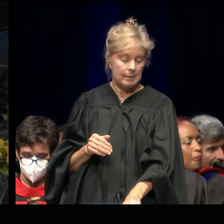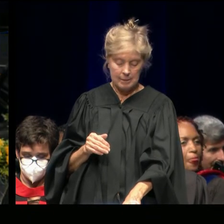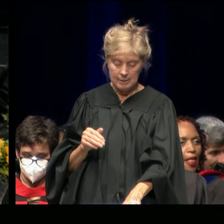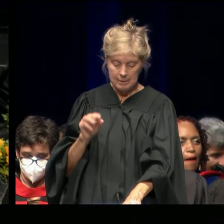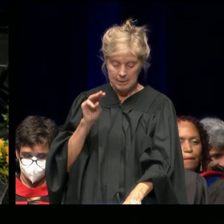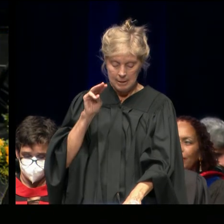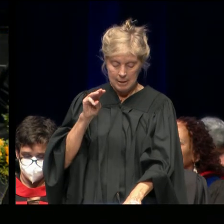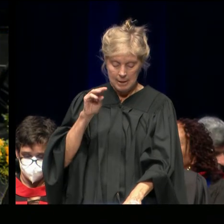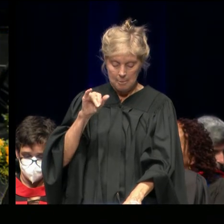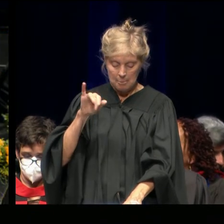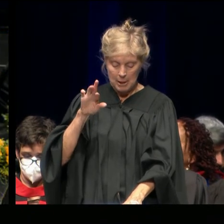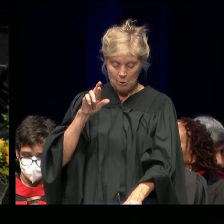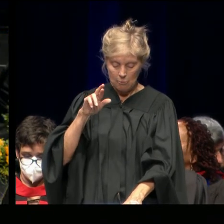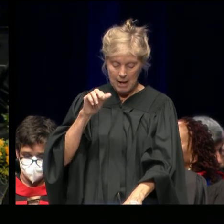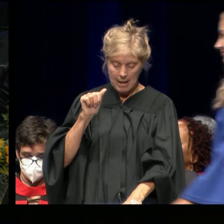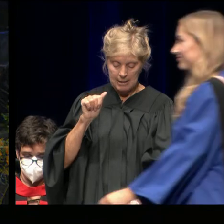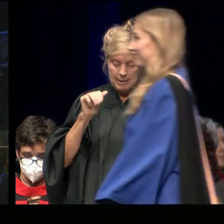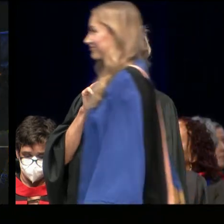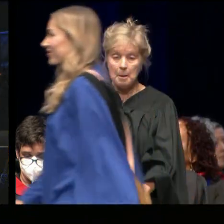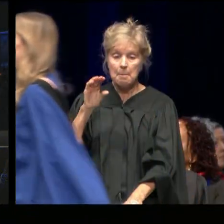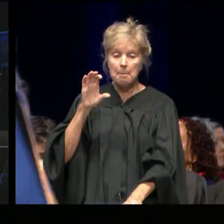Miranda McCoy.